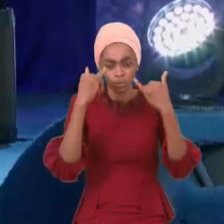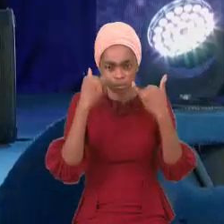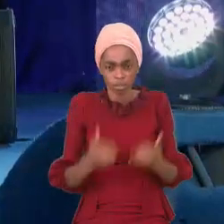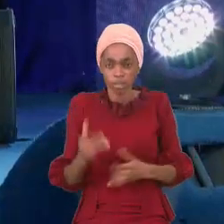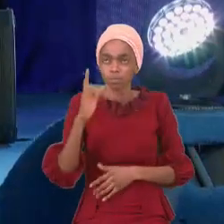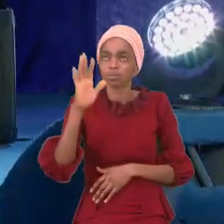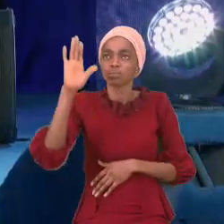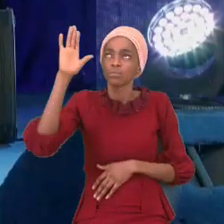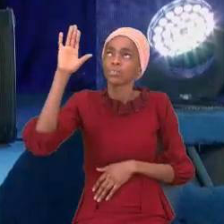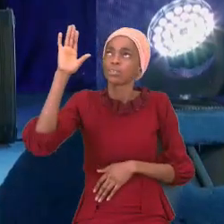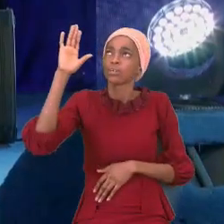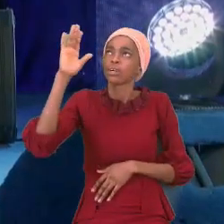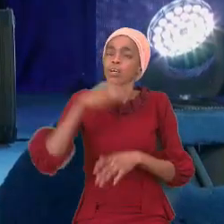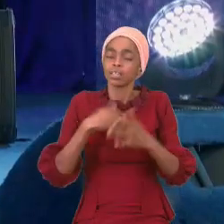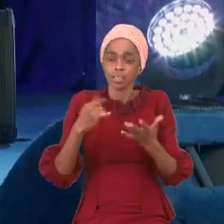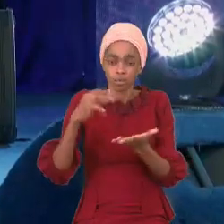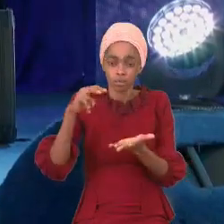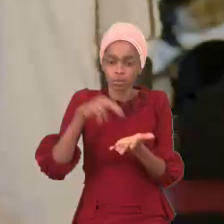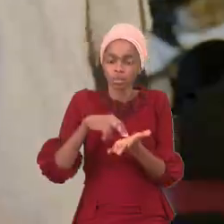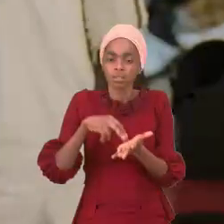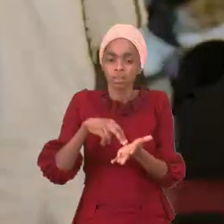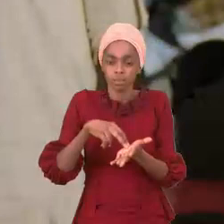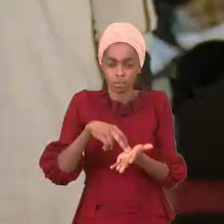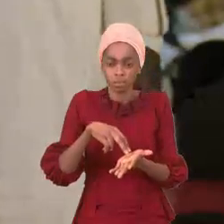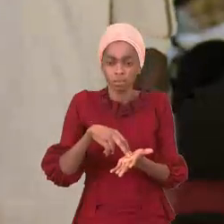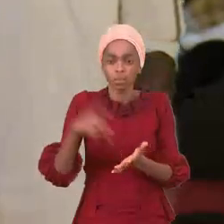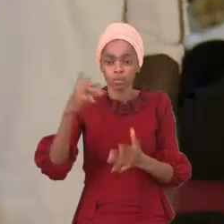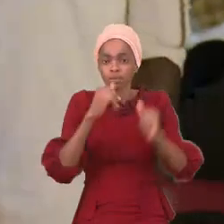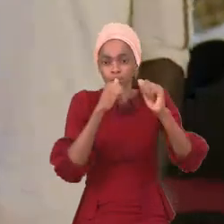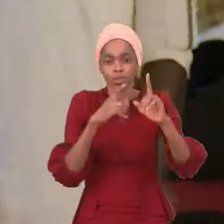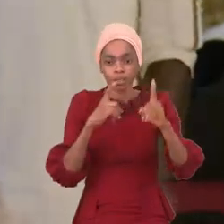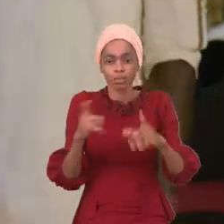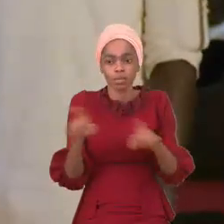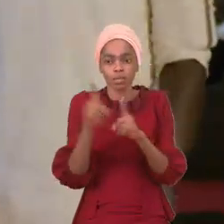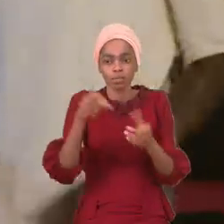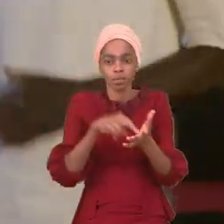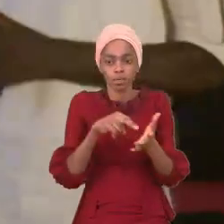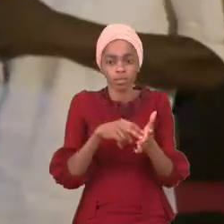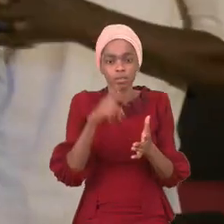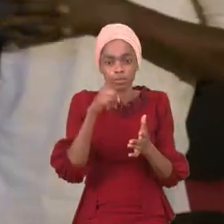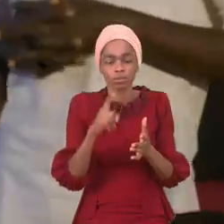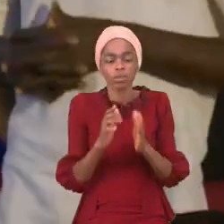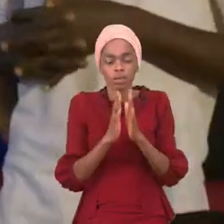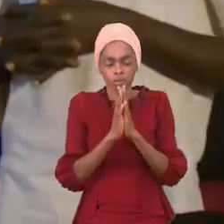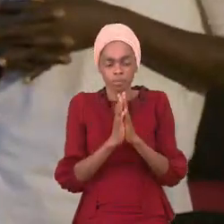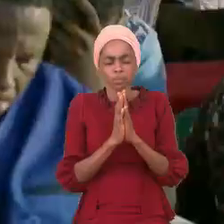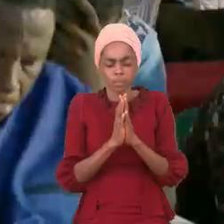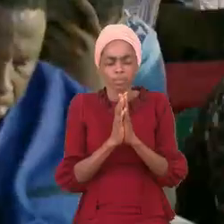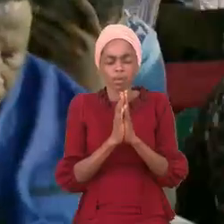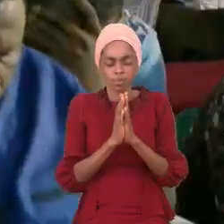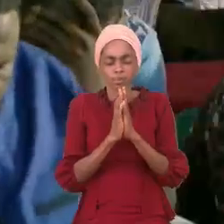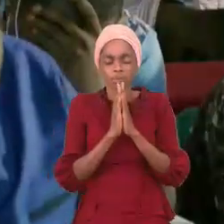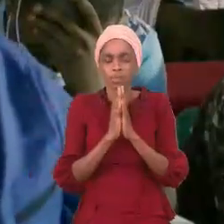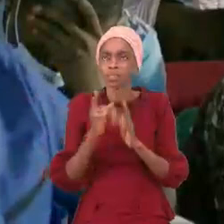raise up your hand and then you stand up. God bless you there. God bless you there. As you're standing up, just close your eyes and